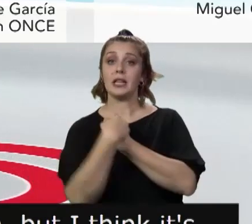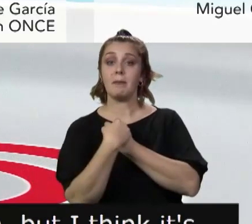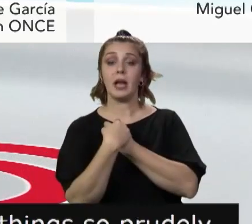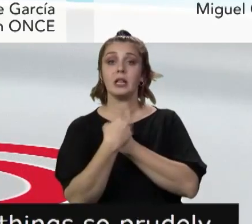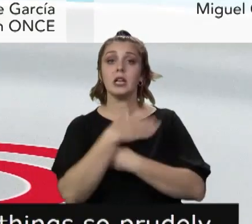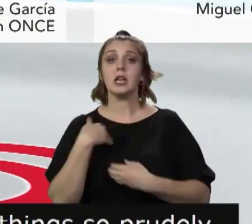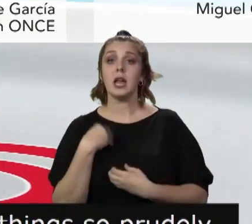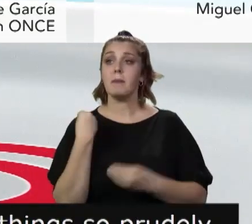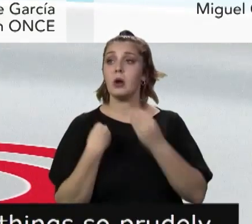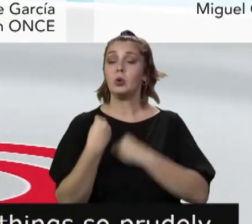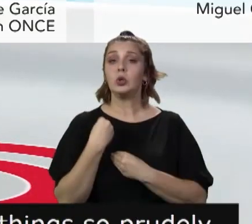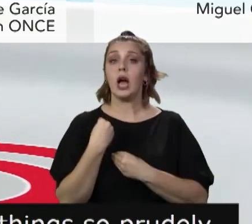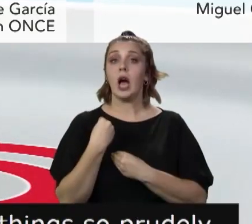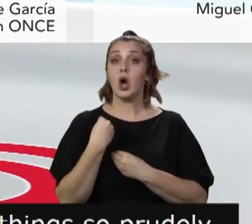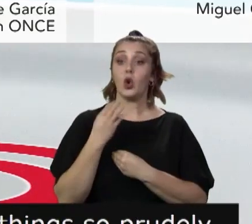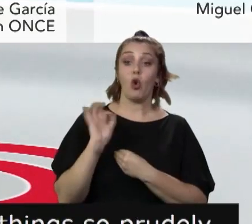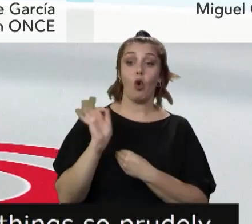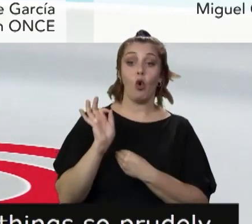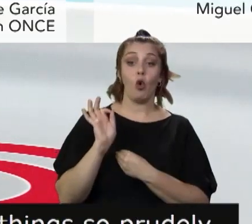any questions from